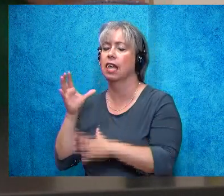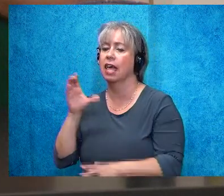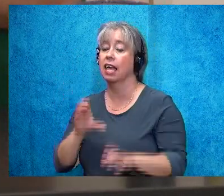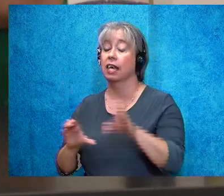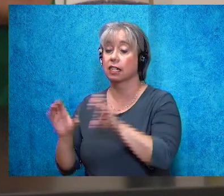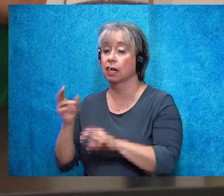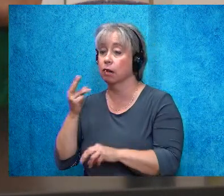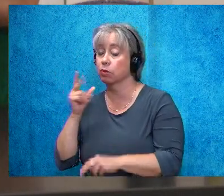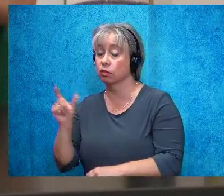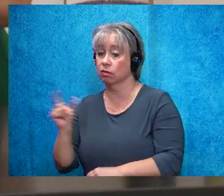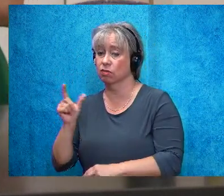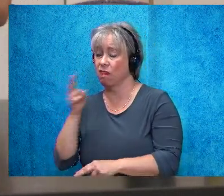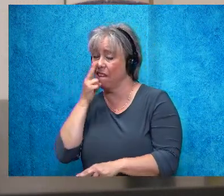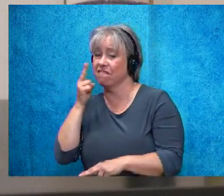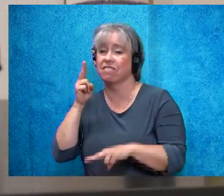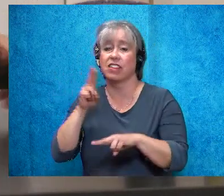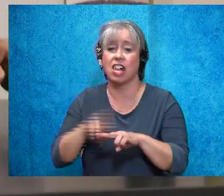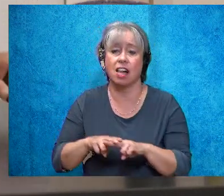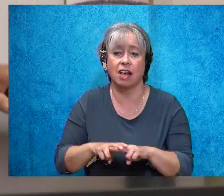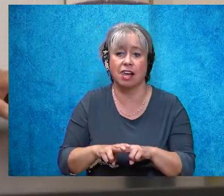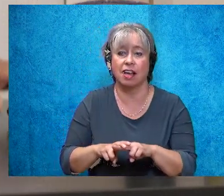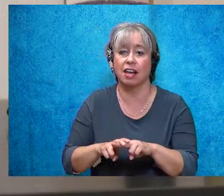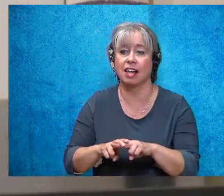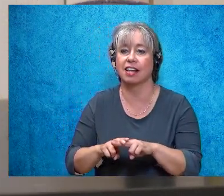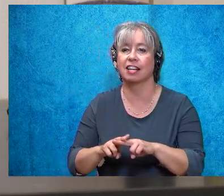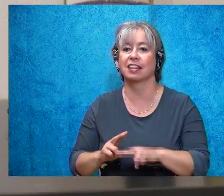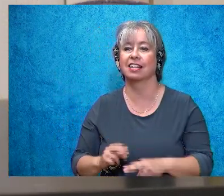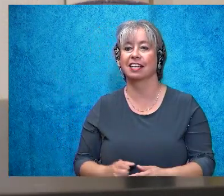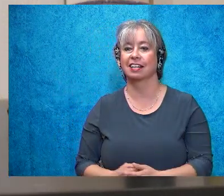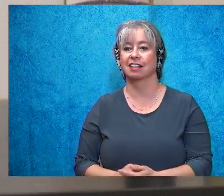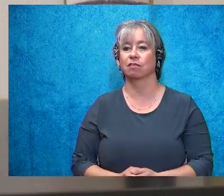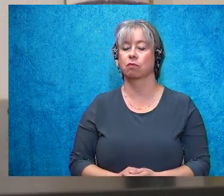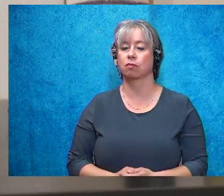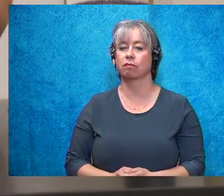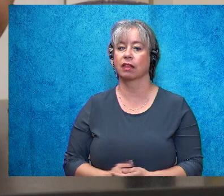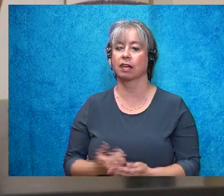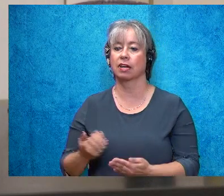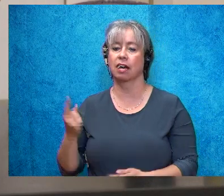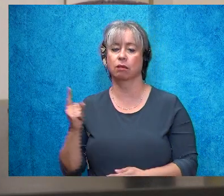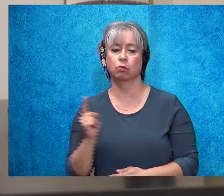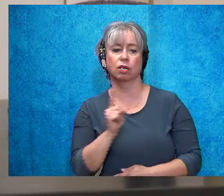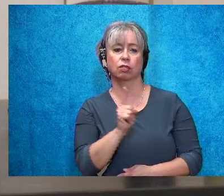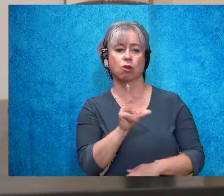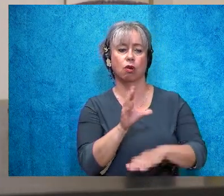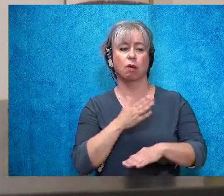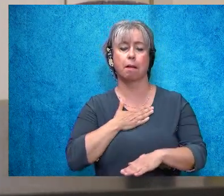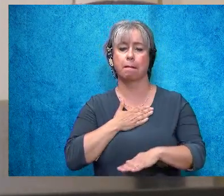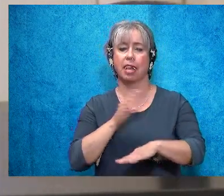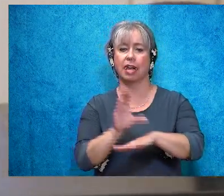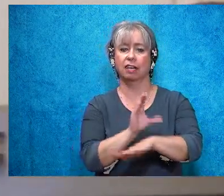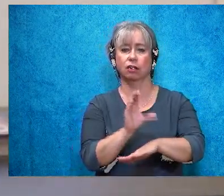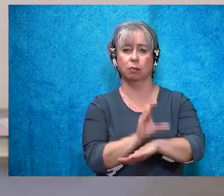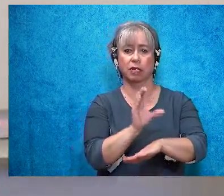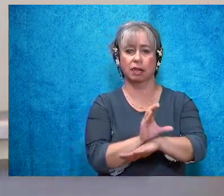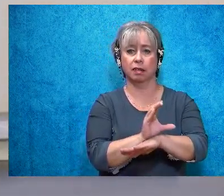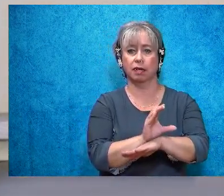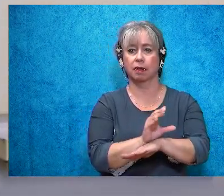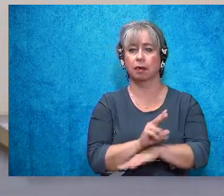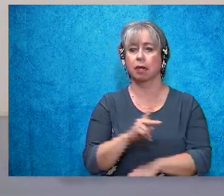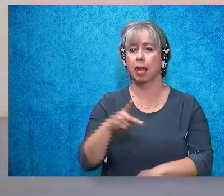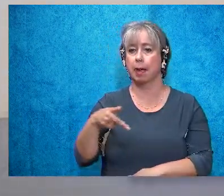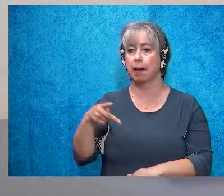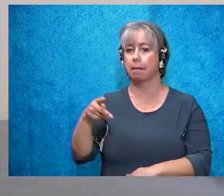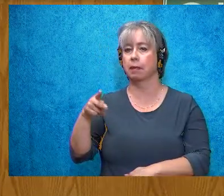to our interactive. And I'm going to step over to my computer real quick and pull up a website,